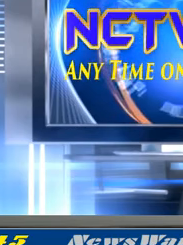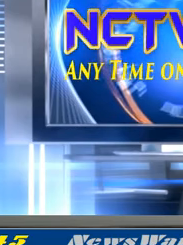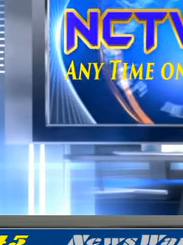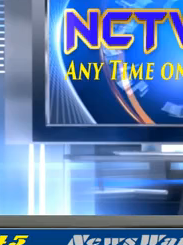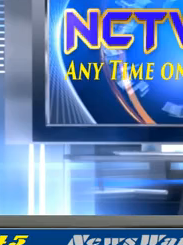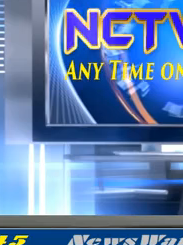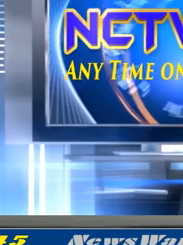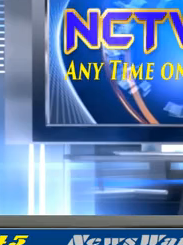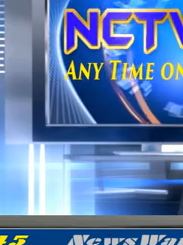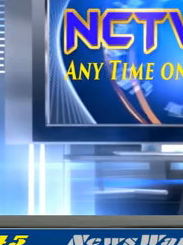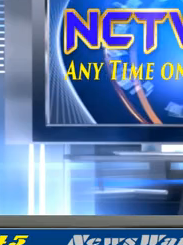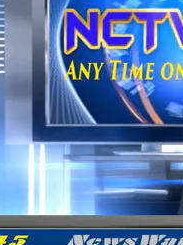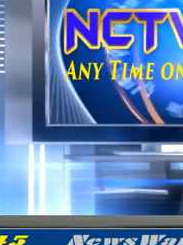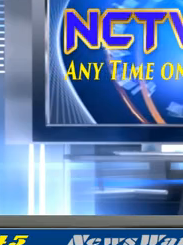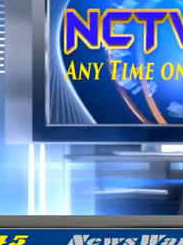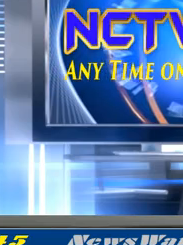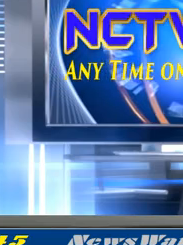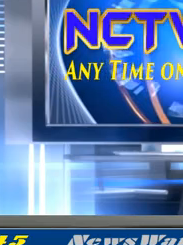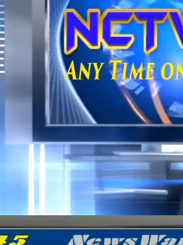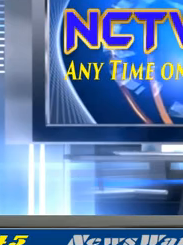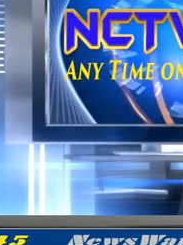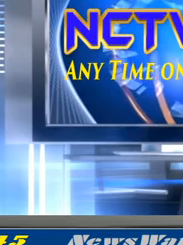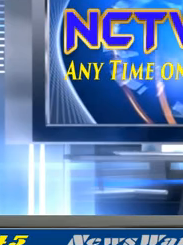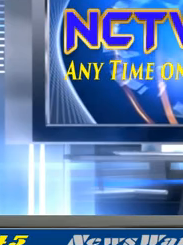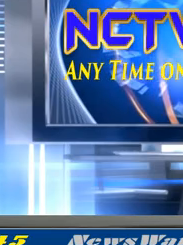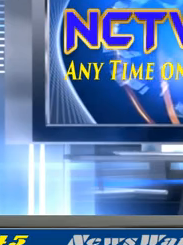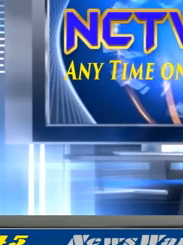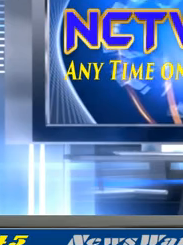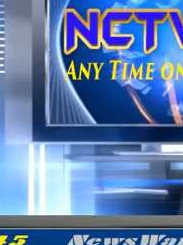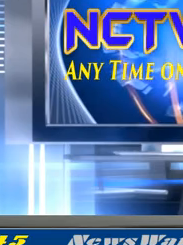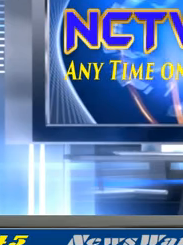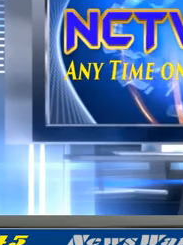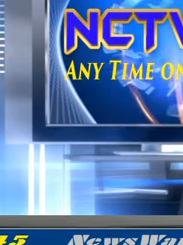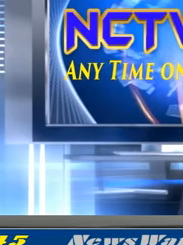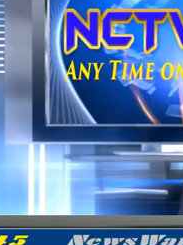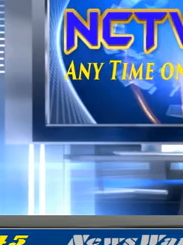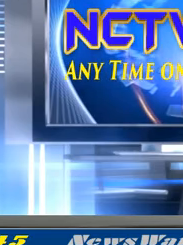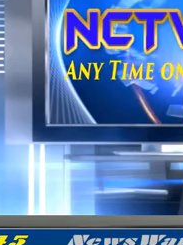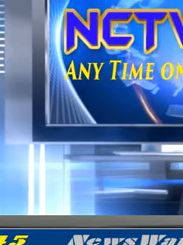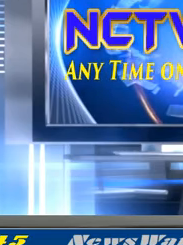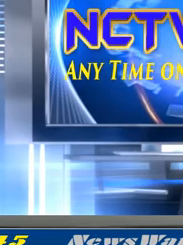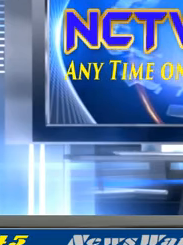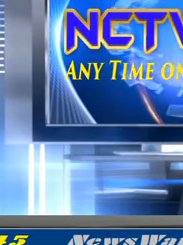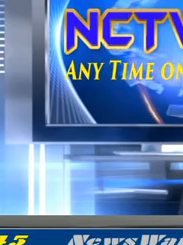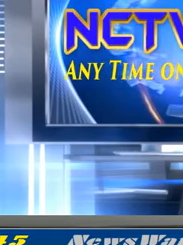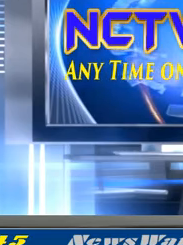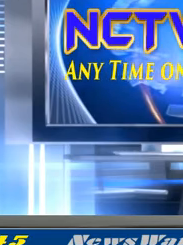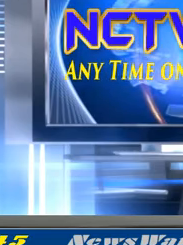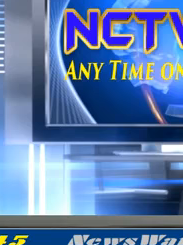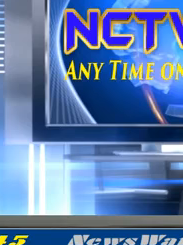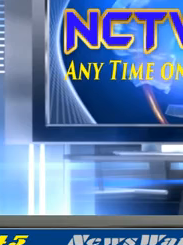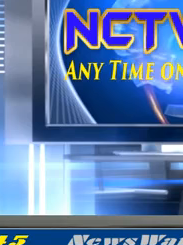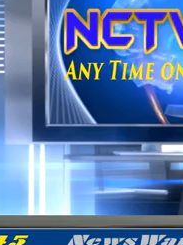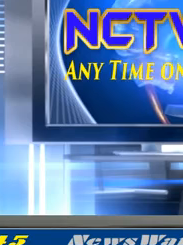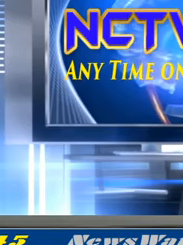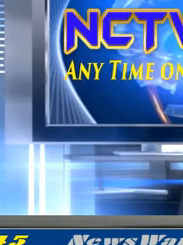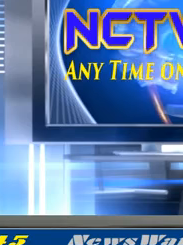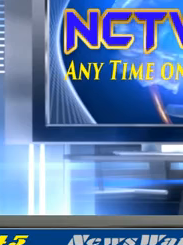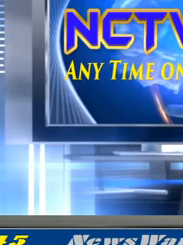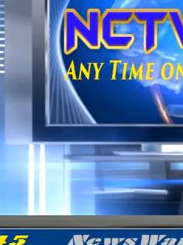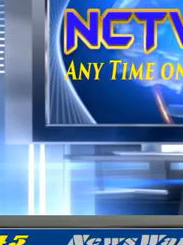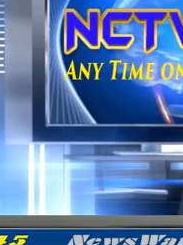And this is a quote: "No plans for stay at home to continue past